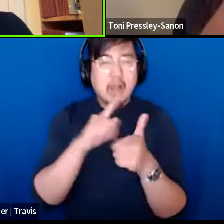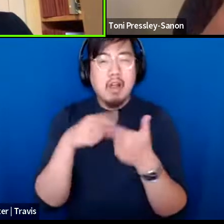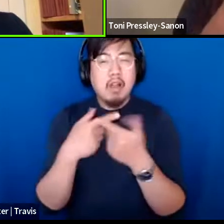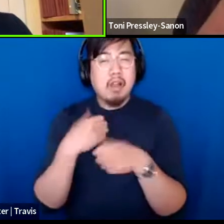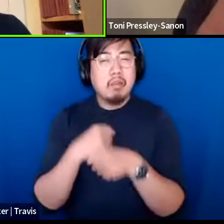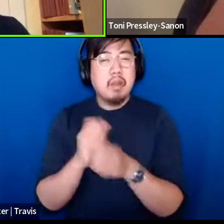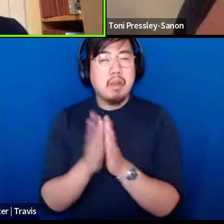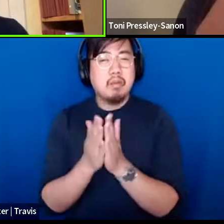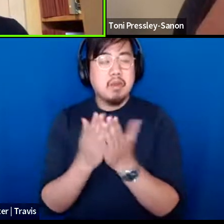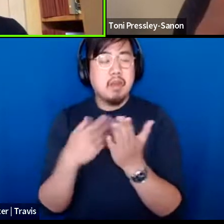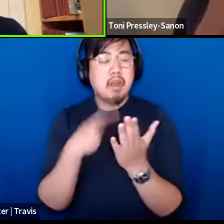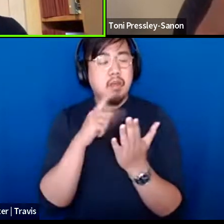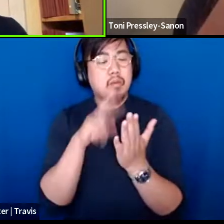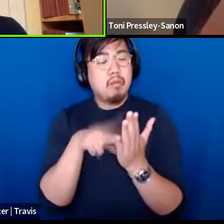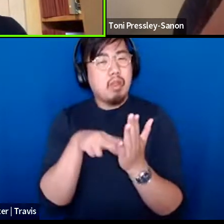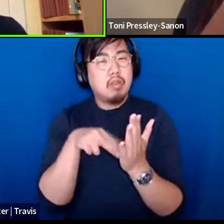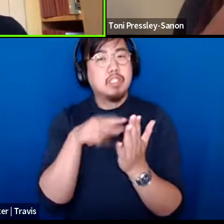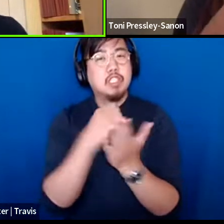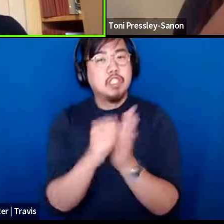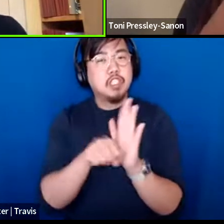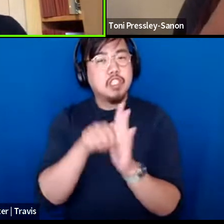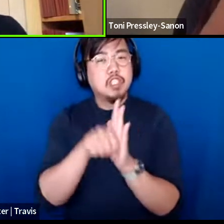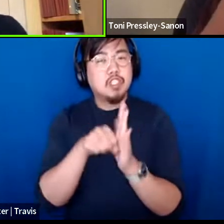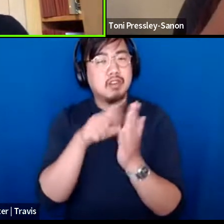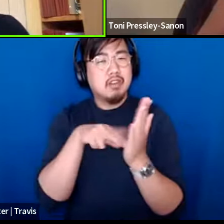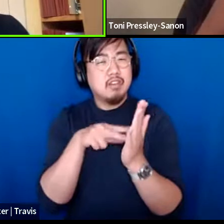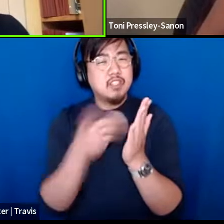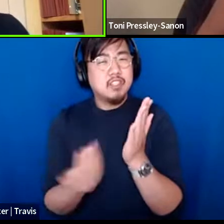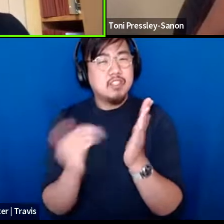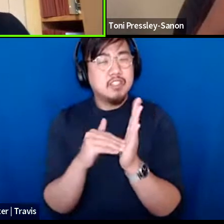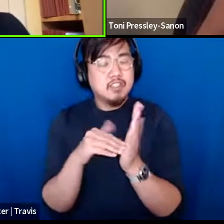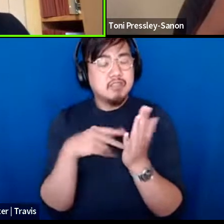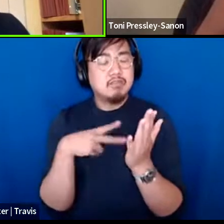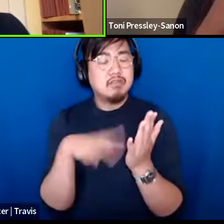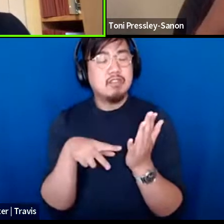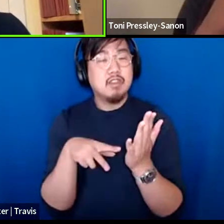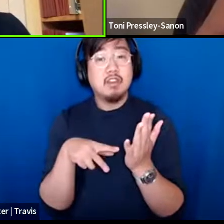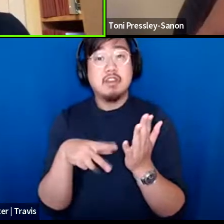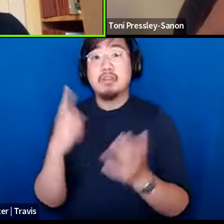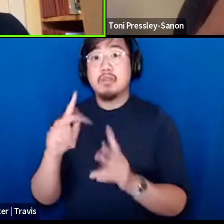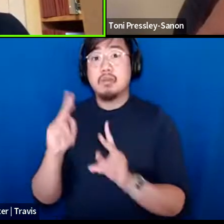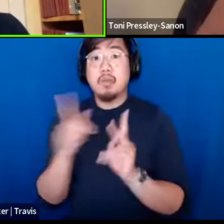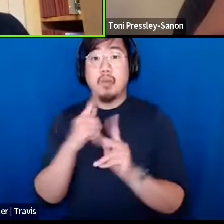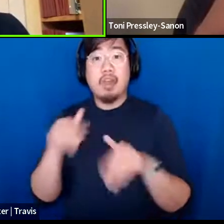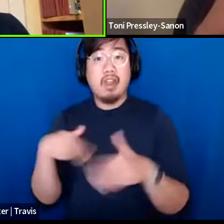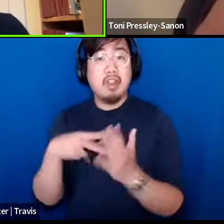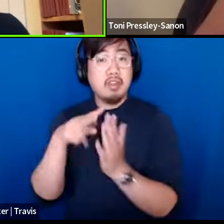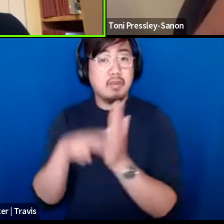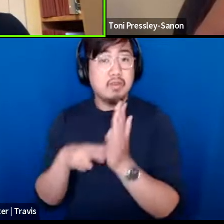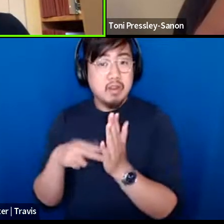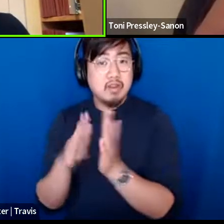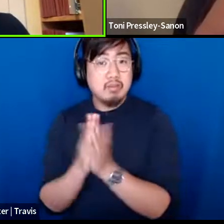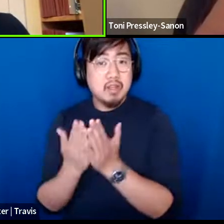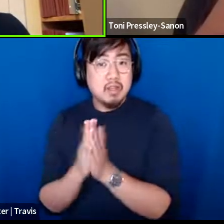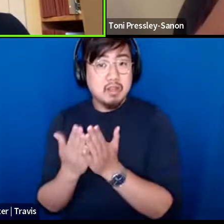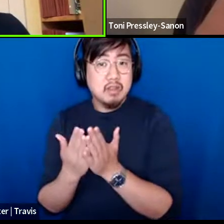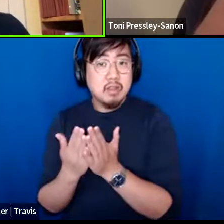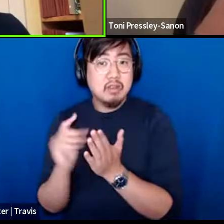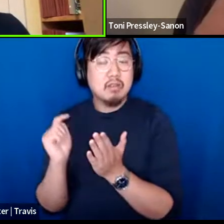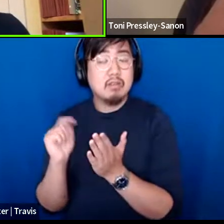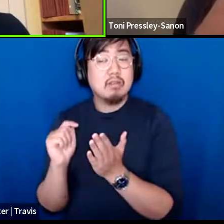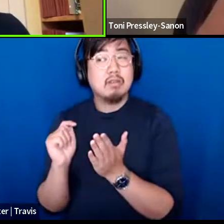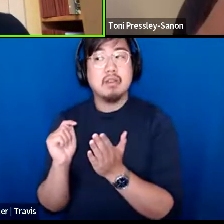and just to say this for those of you who haven't yet had a chance to access it, that it